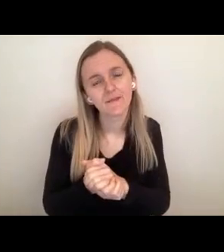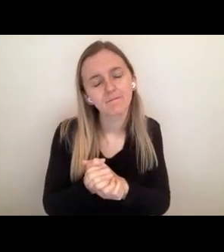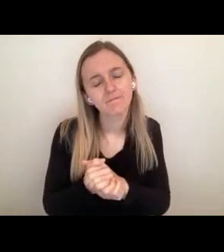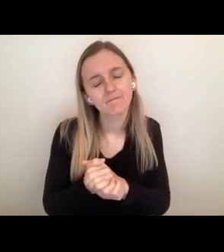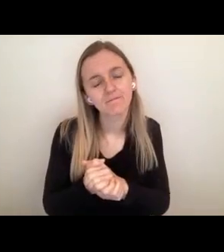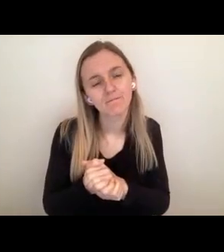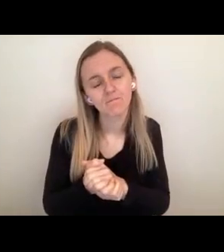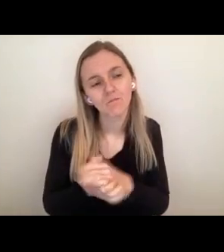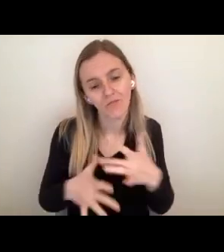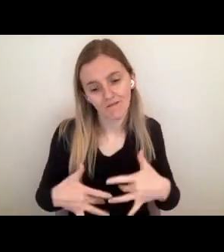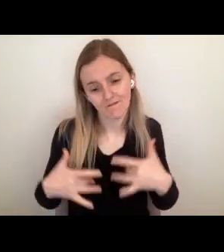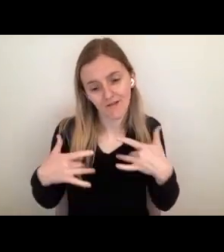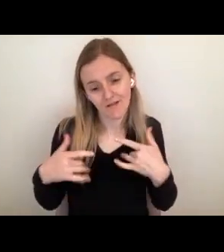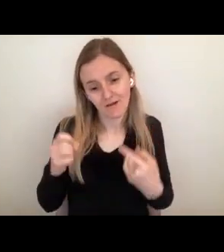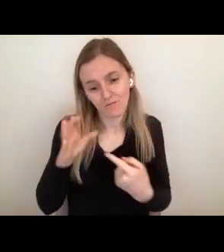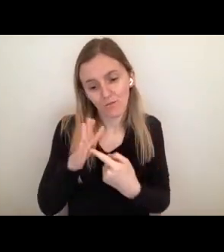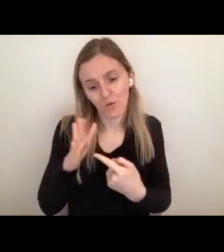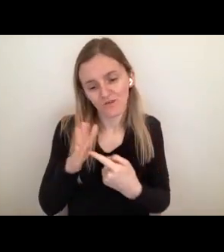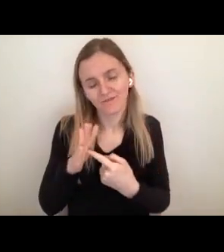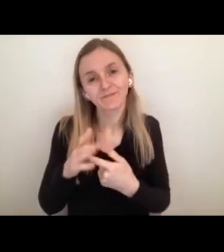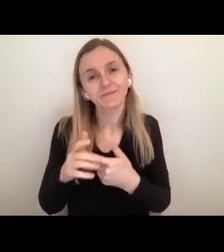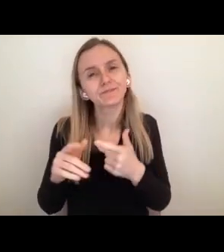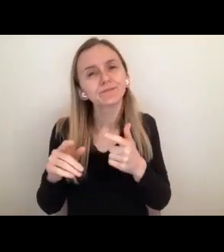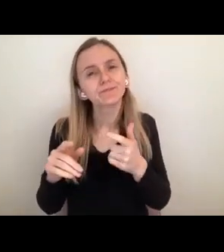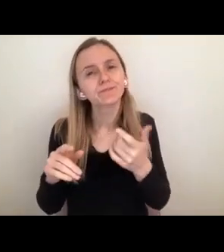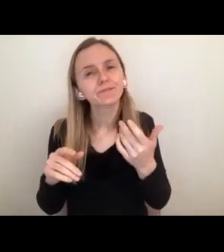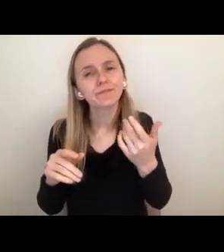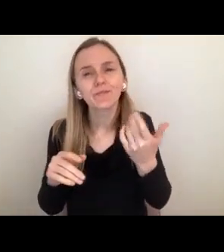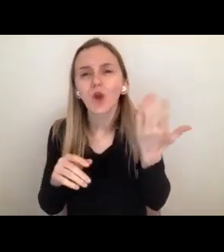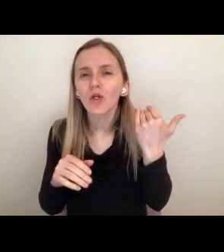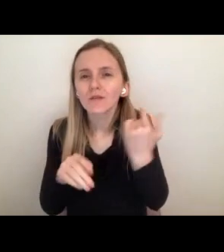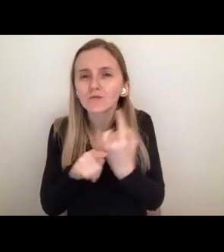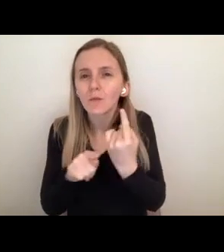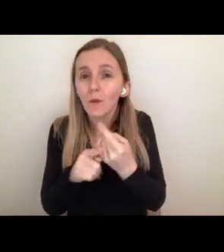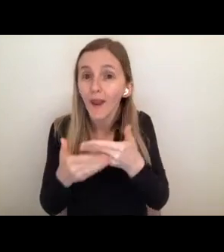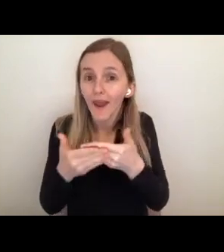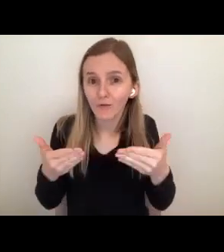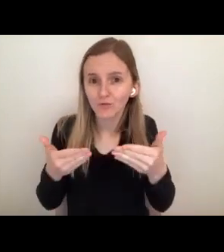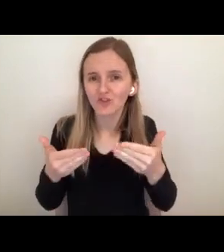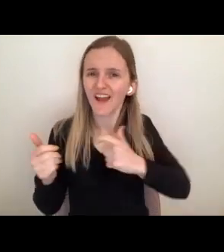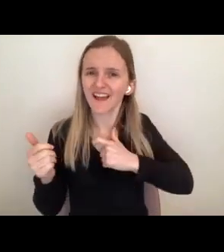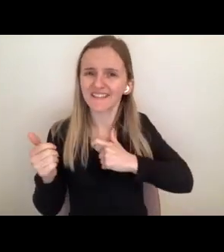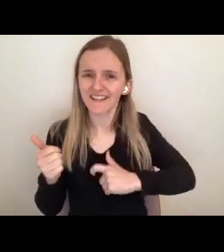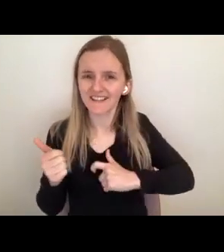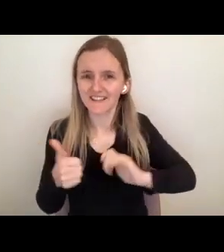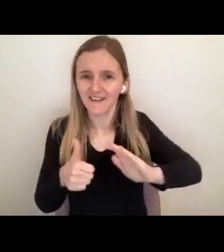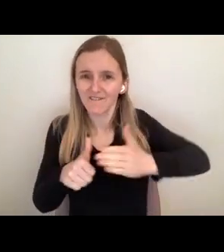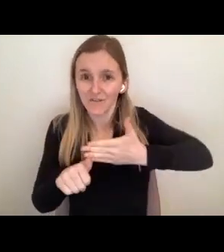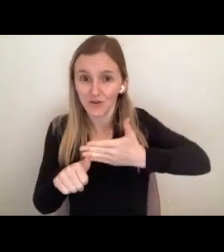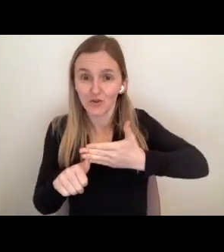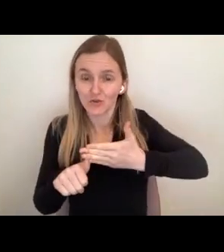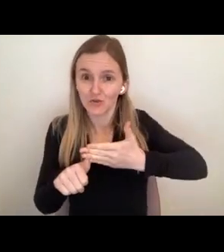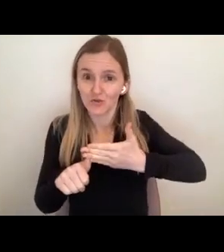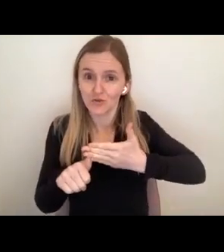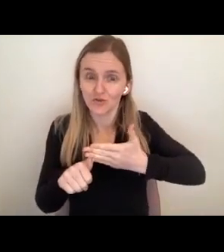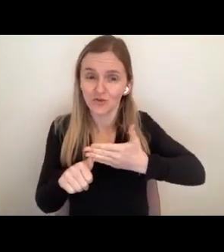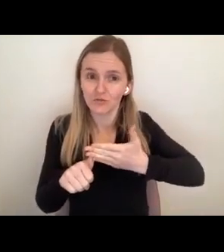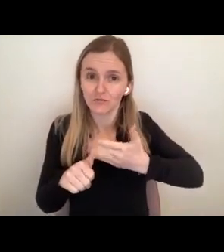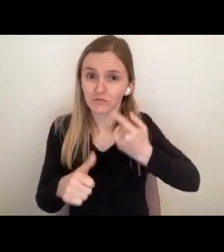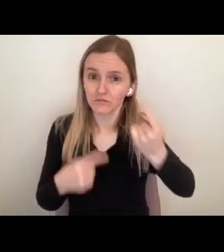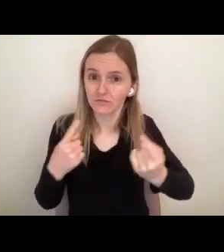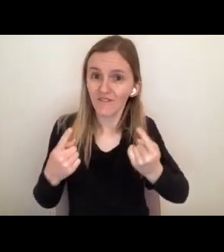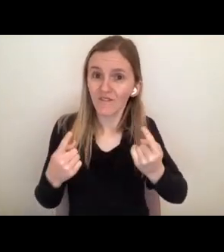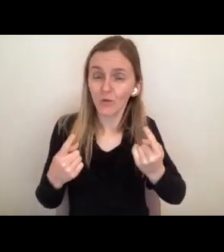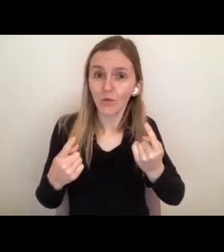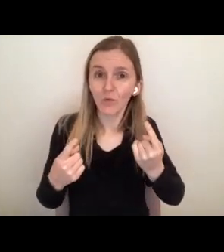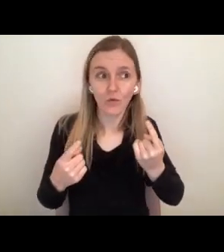is actually very empowering, not only to the autistic young person or to neurodivergent people, but to the caregivers